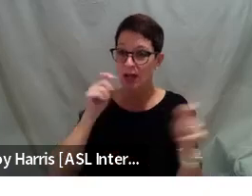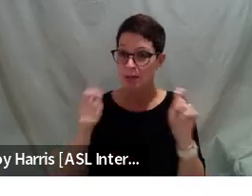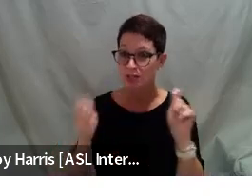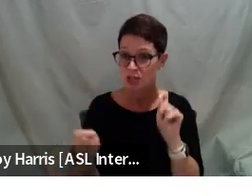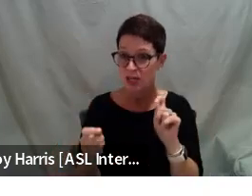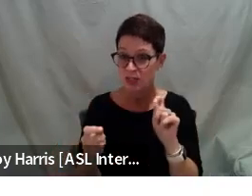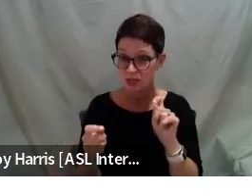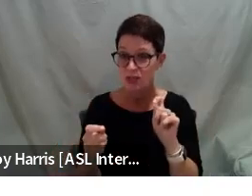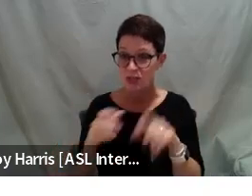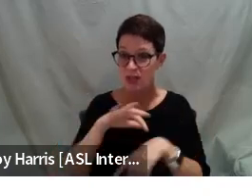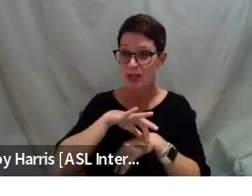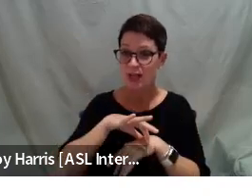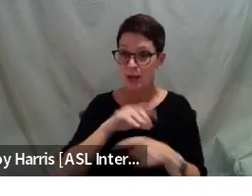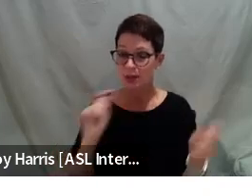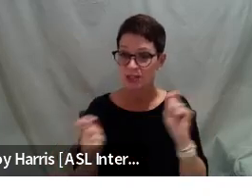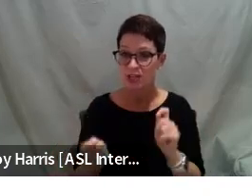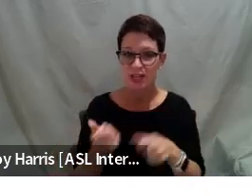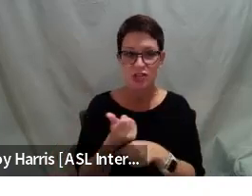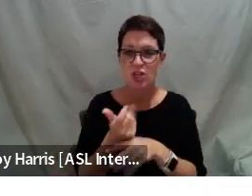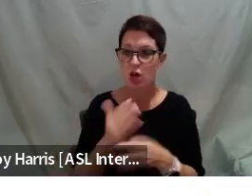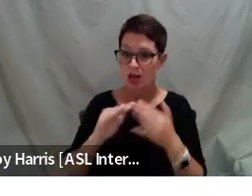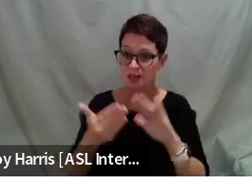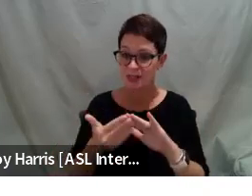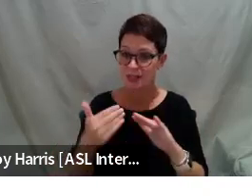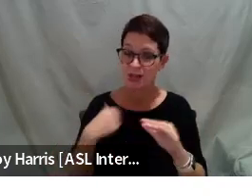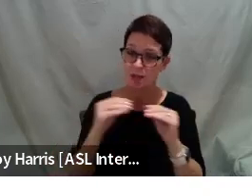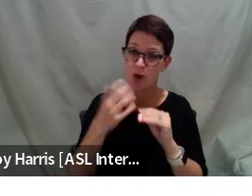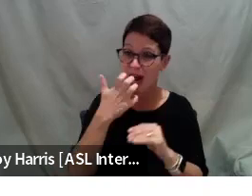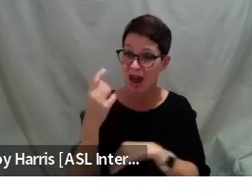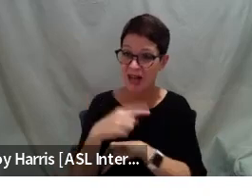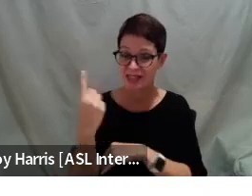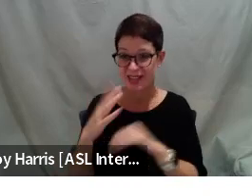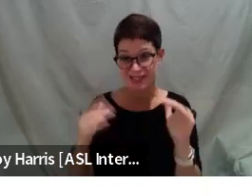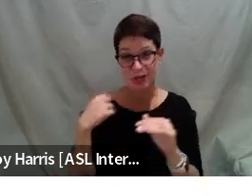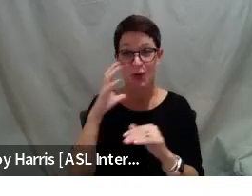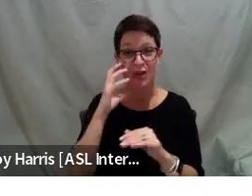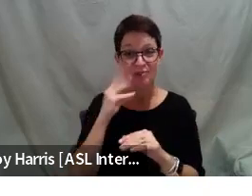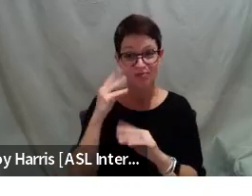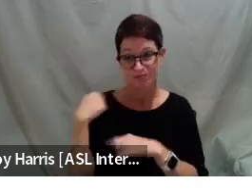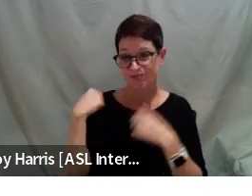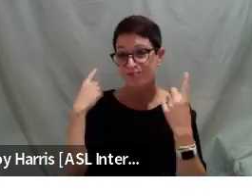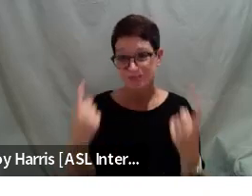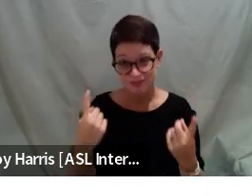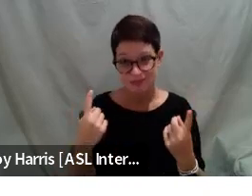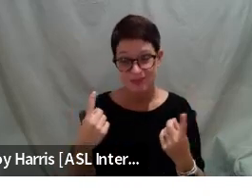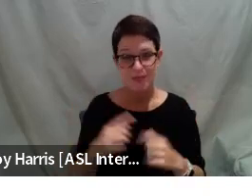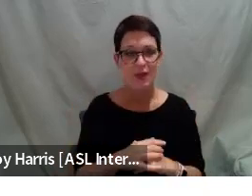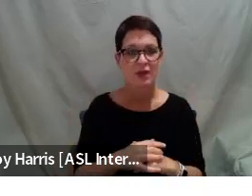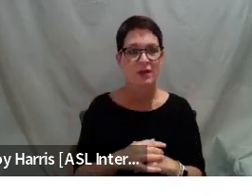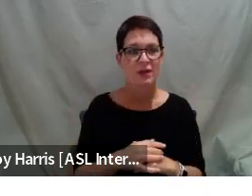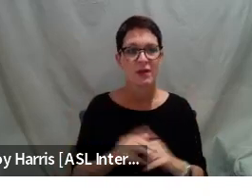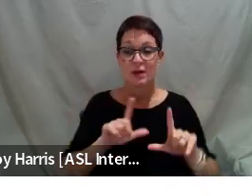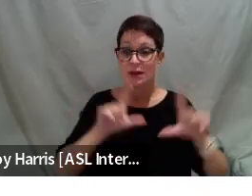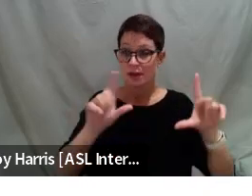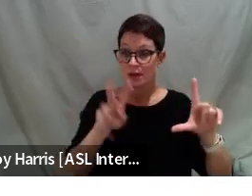is expected to cause the city to have hotter days than we're used to. On this slide, we have a